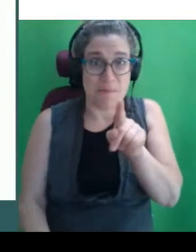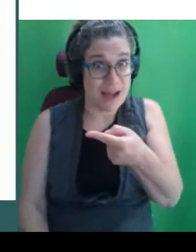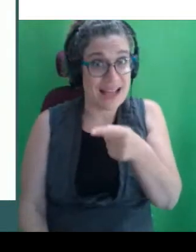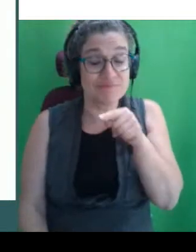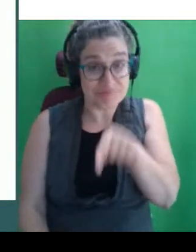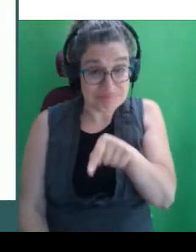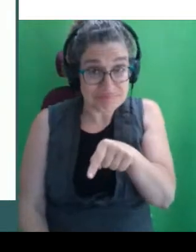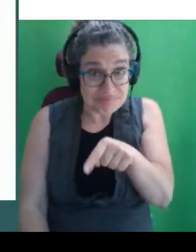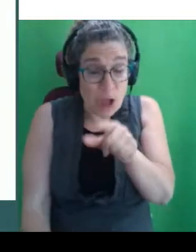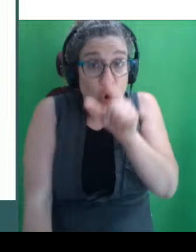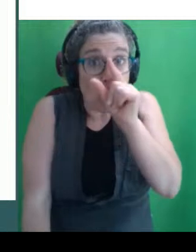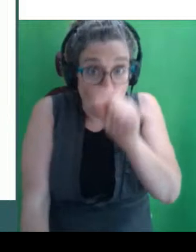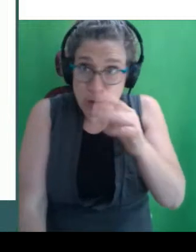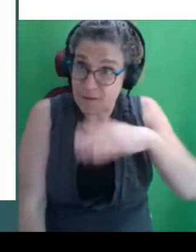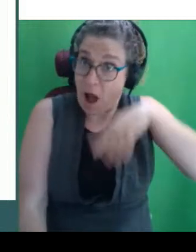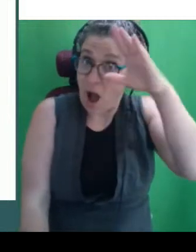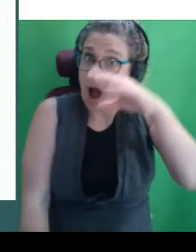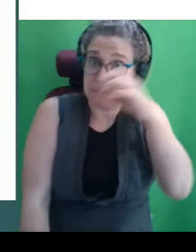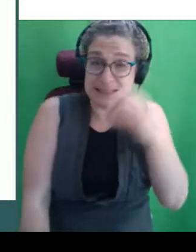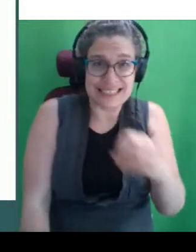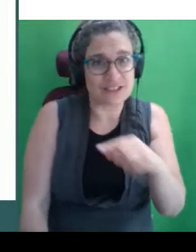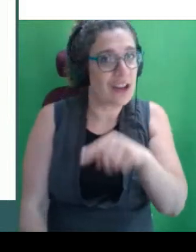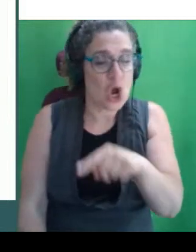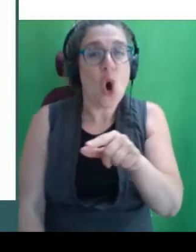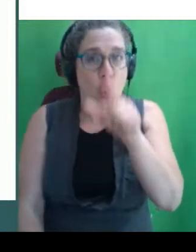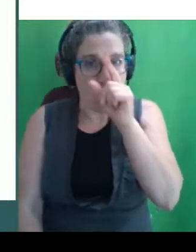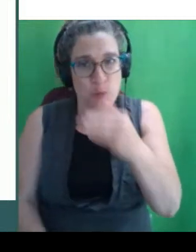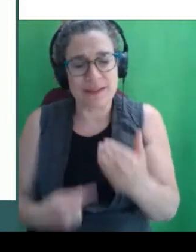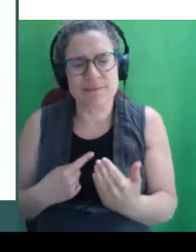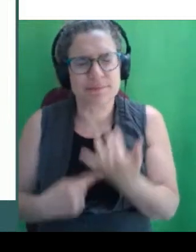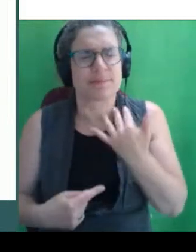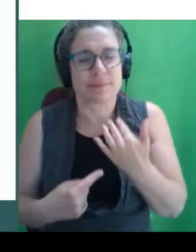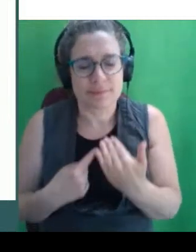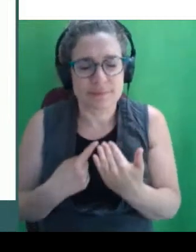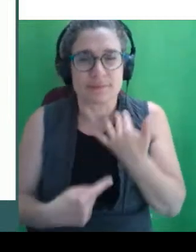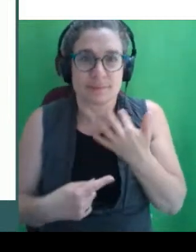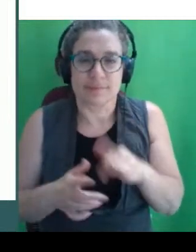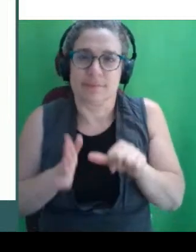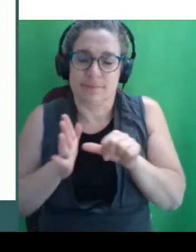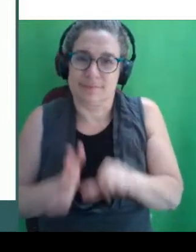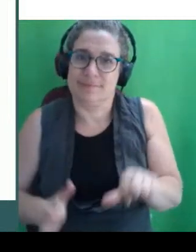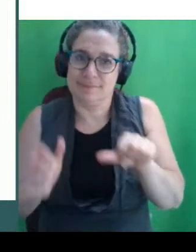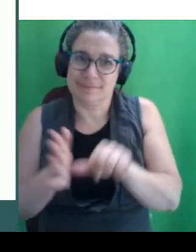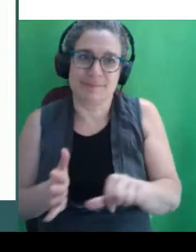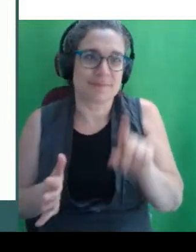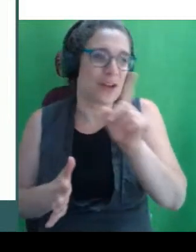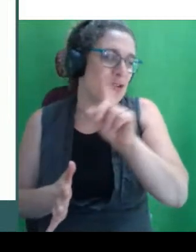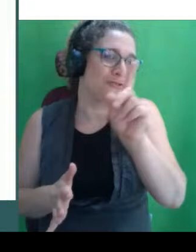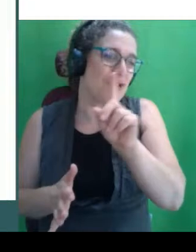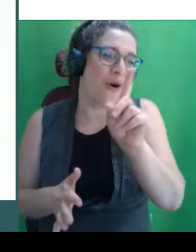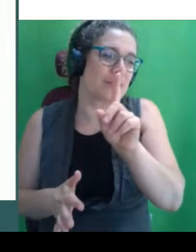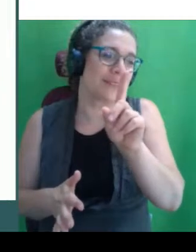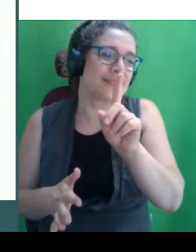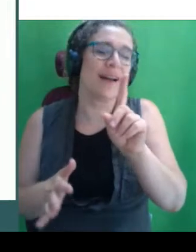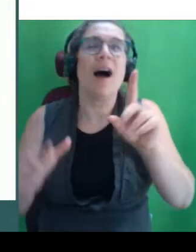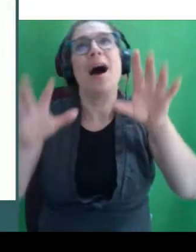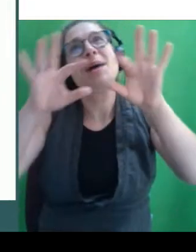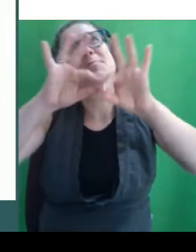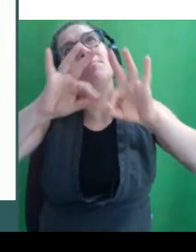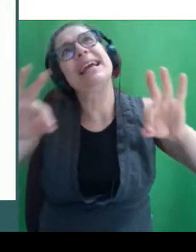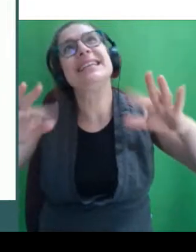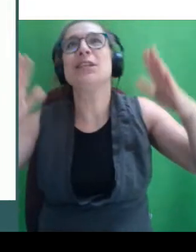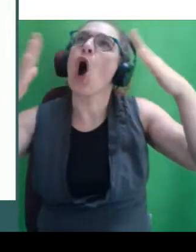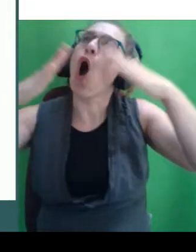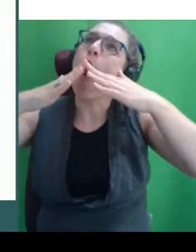maybe it might not be quite at the beautiful sanctuary environment of your home